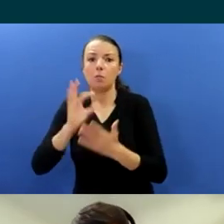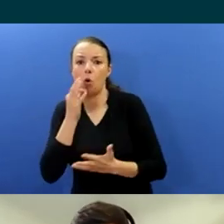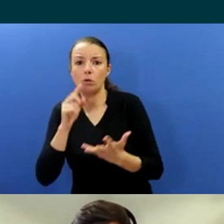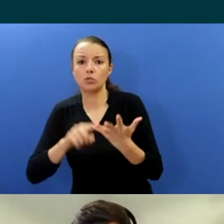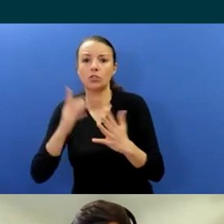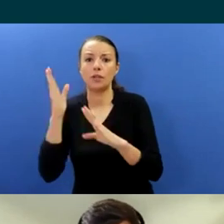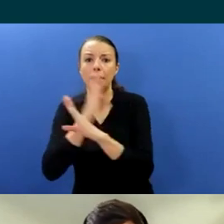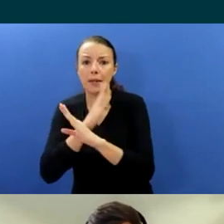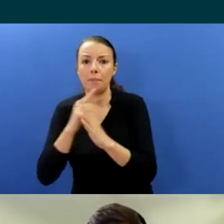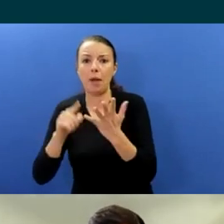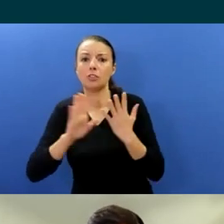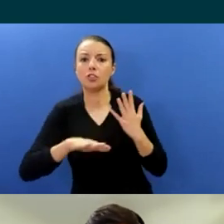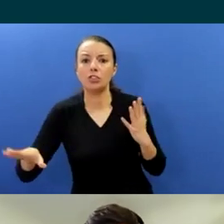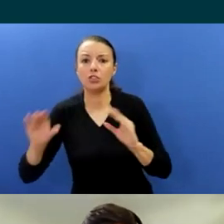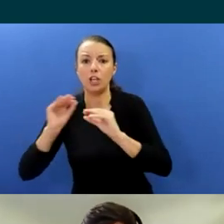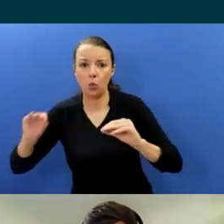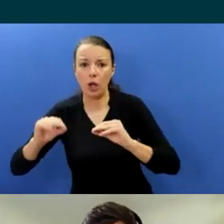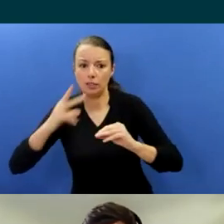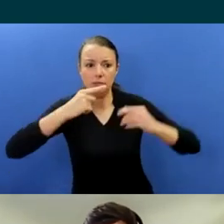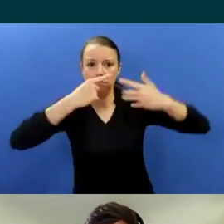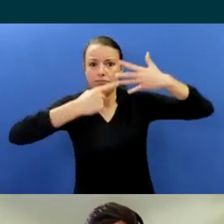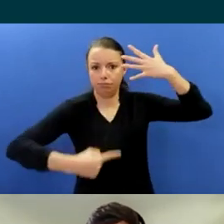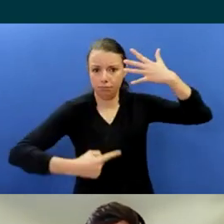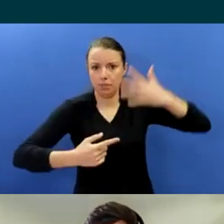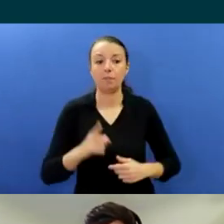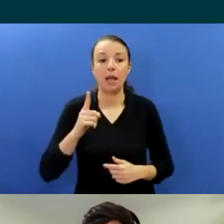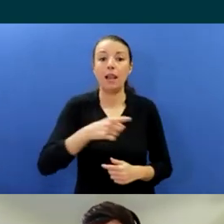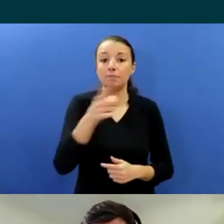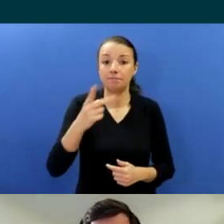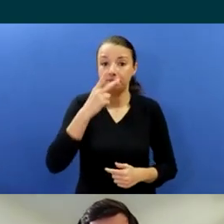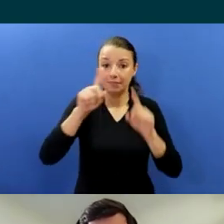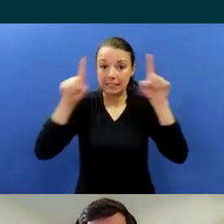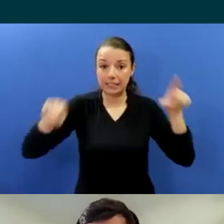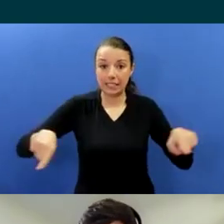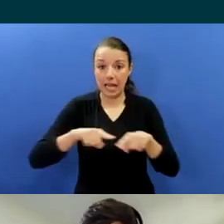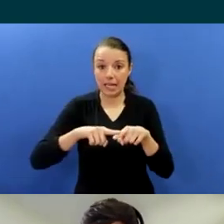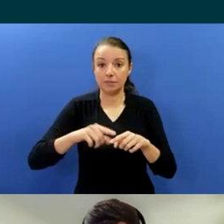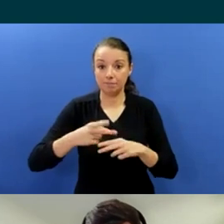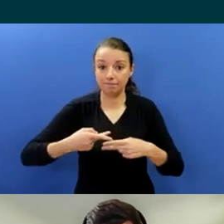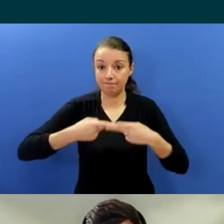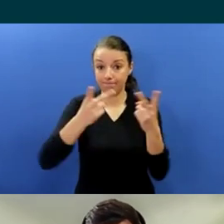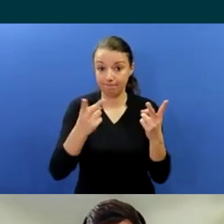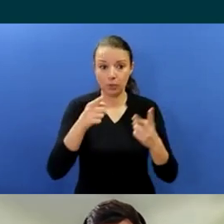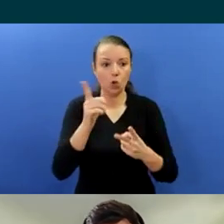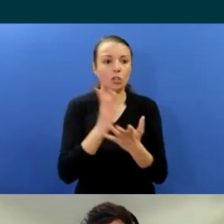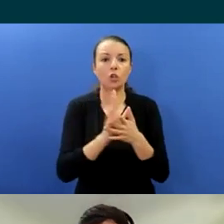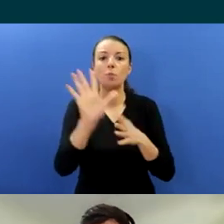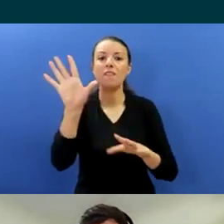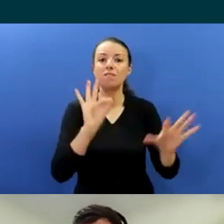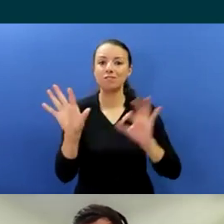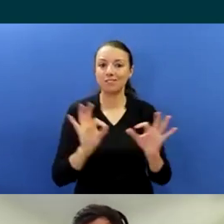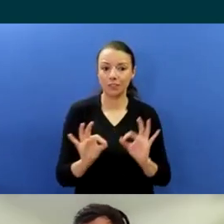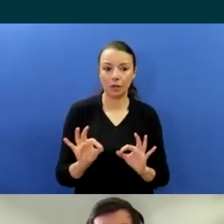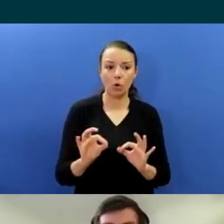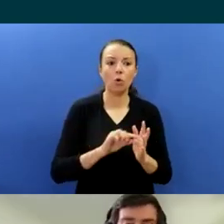transport. What you see on the slide is an excerpt from our participation portal, which provides an overview